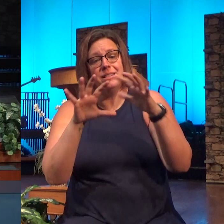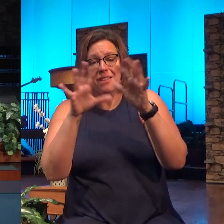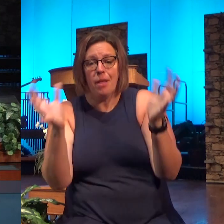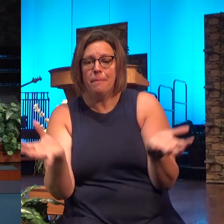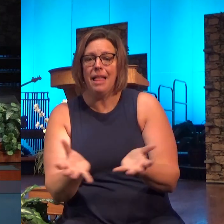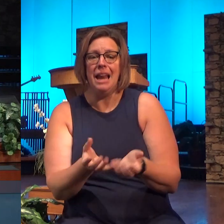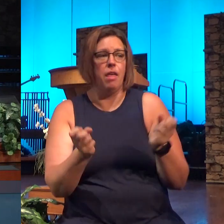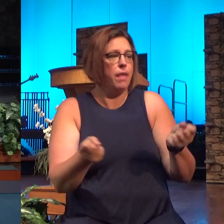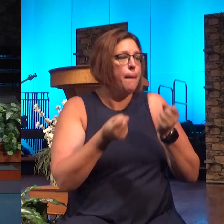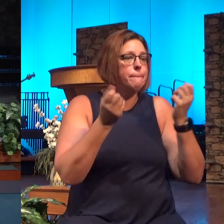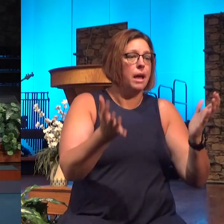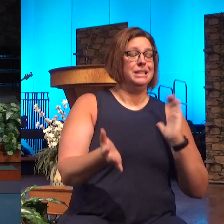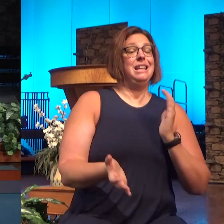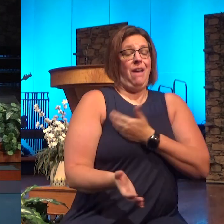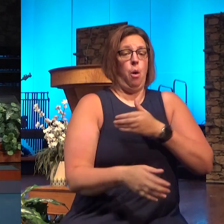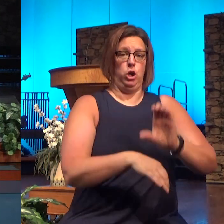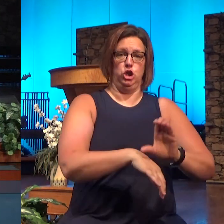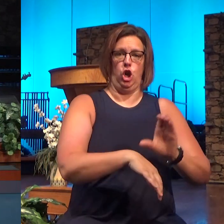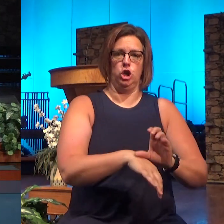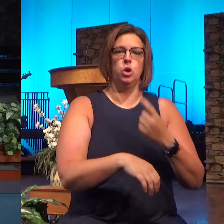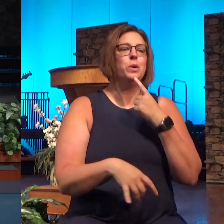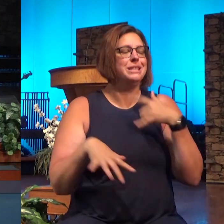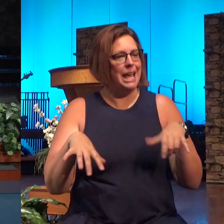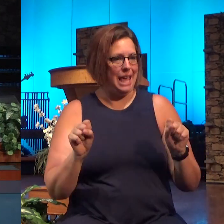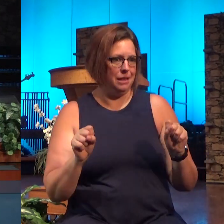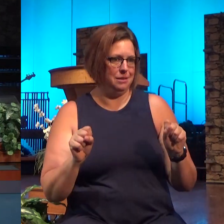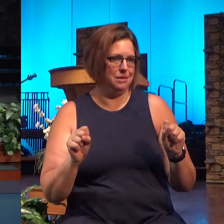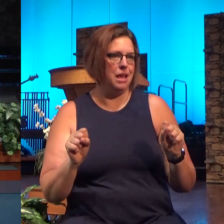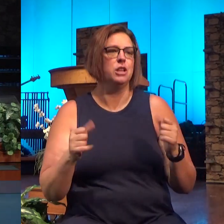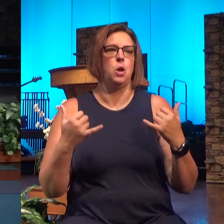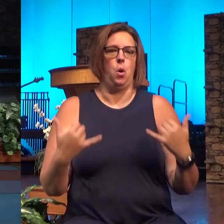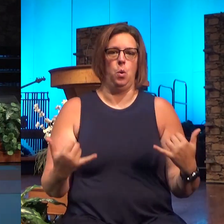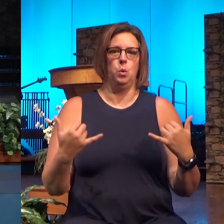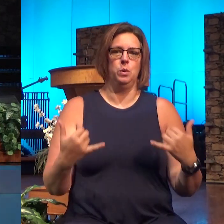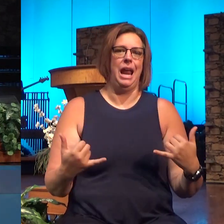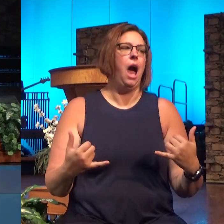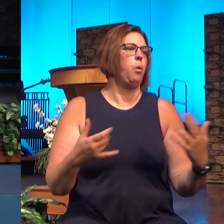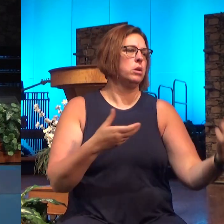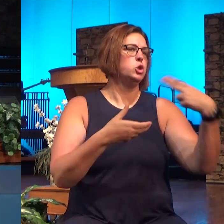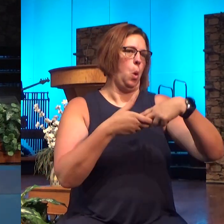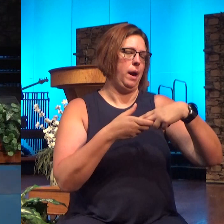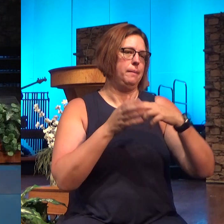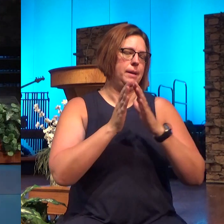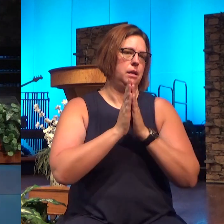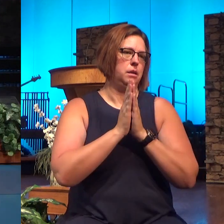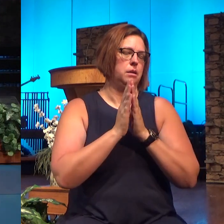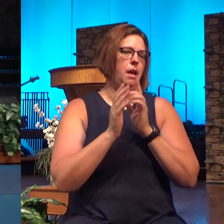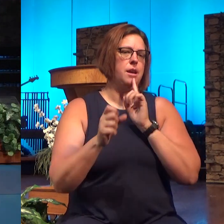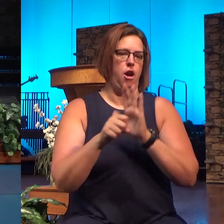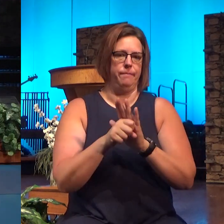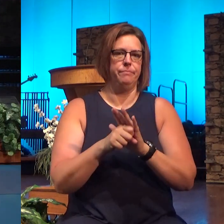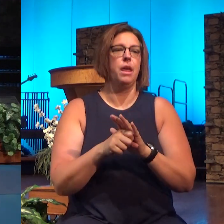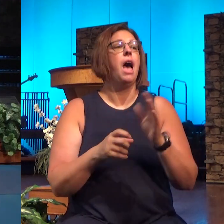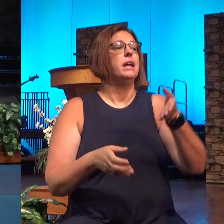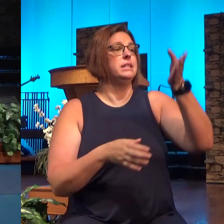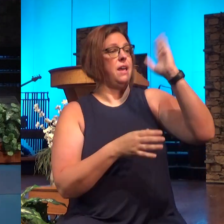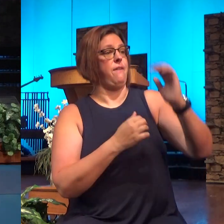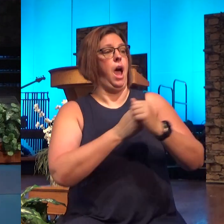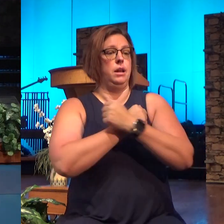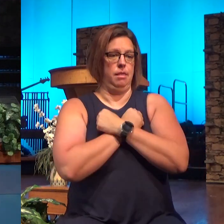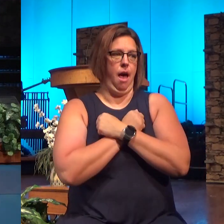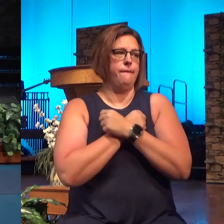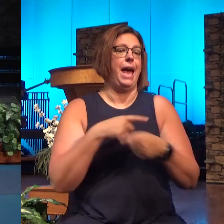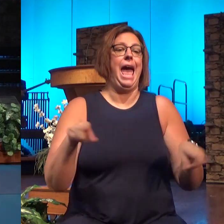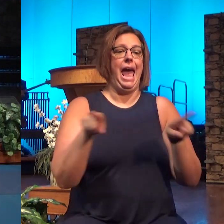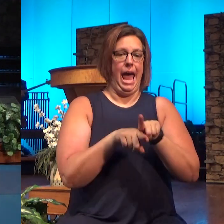of our church. We say yes to that. And so let's do that now as we all say our affirmation together. We say, divine love